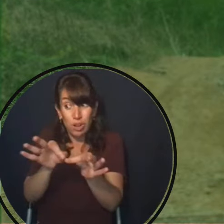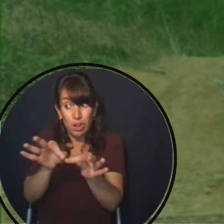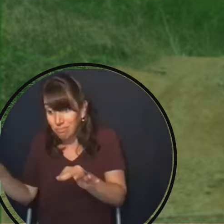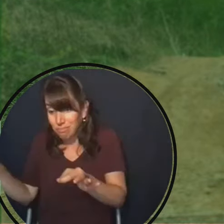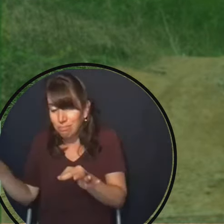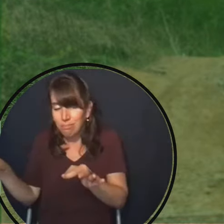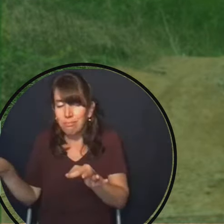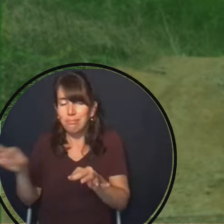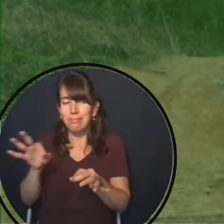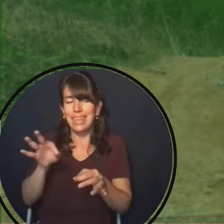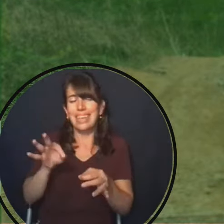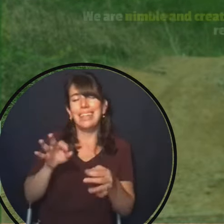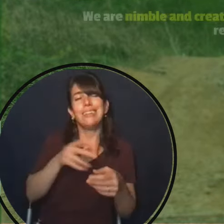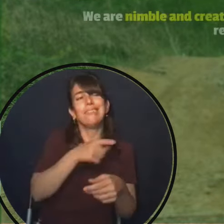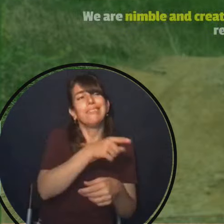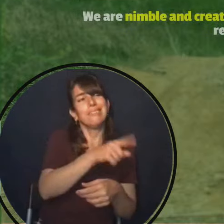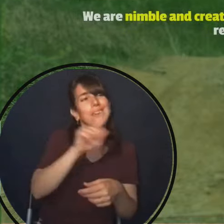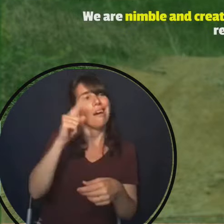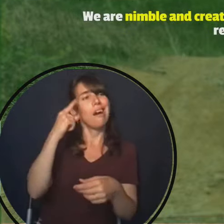Next slide.